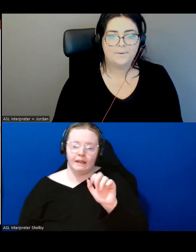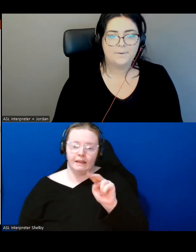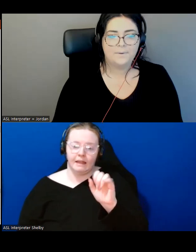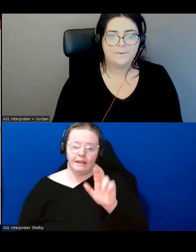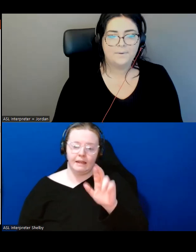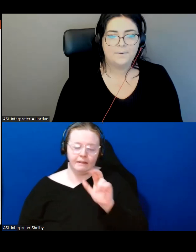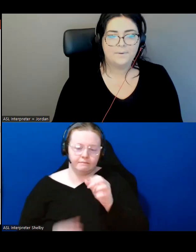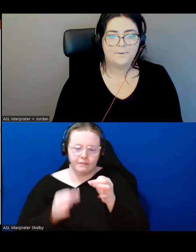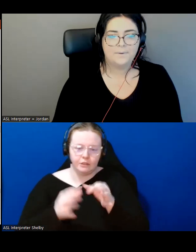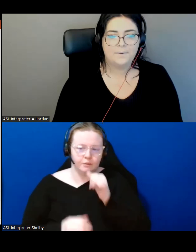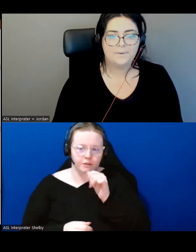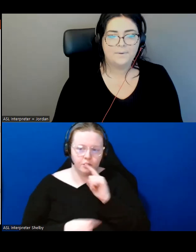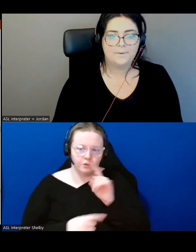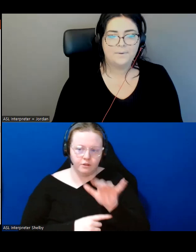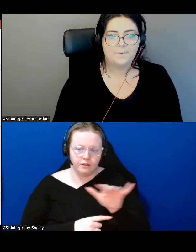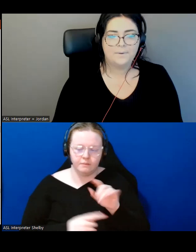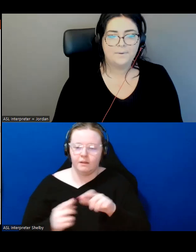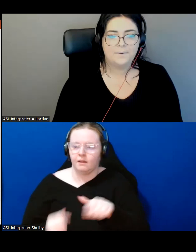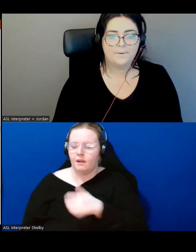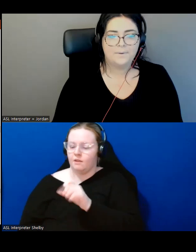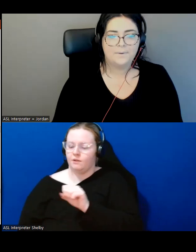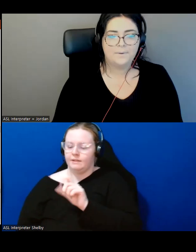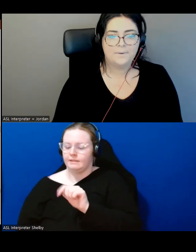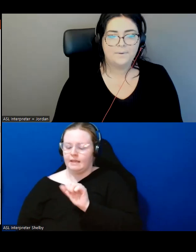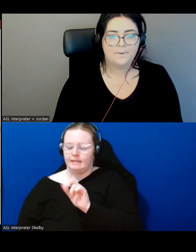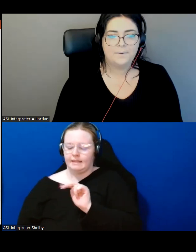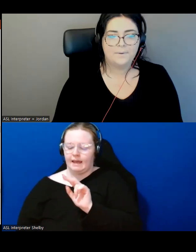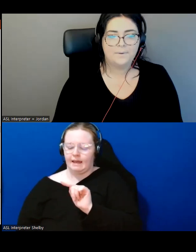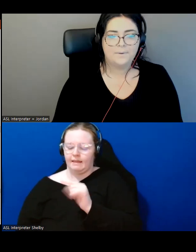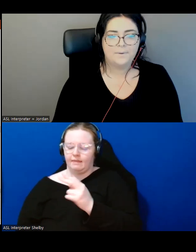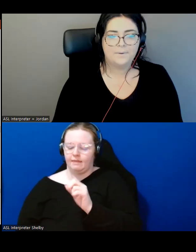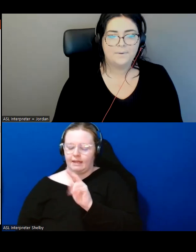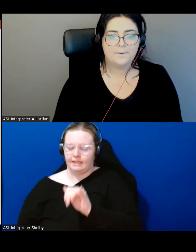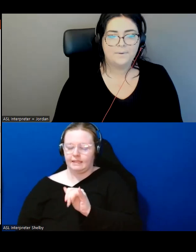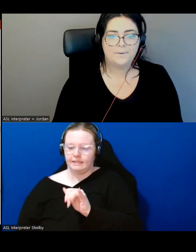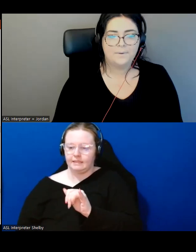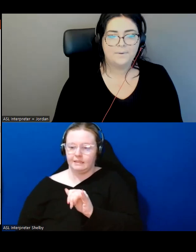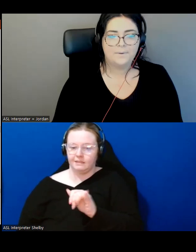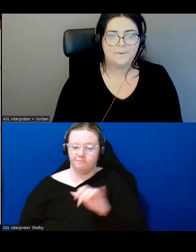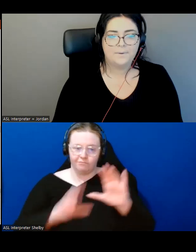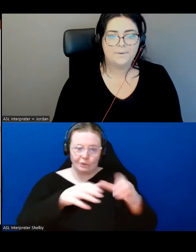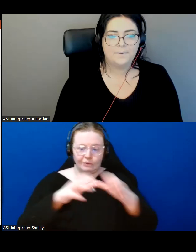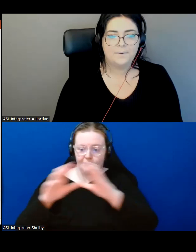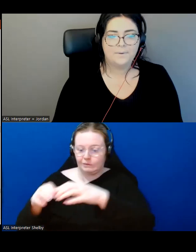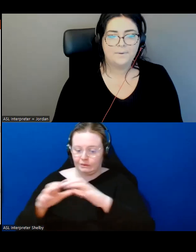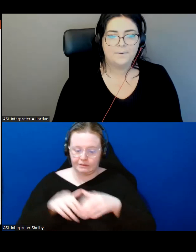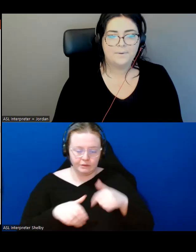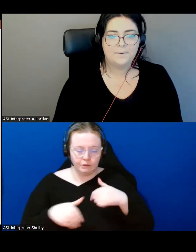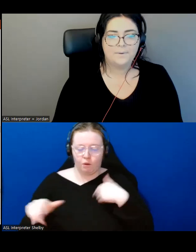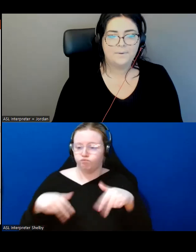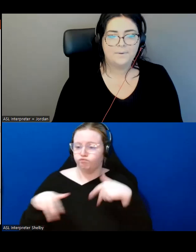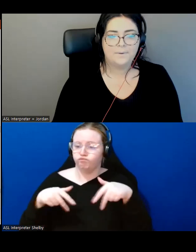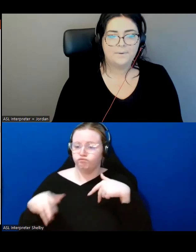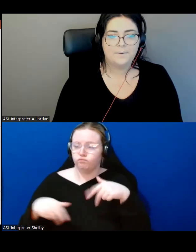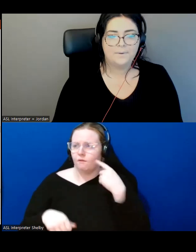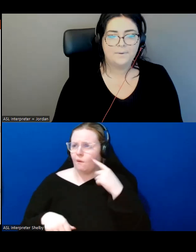and another one in St. Anthony. So they've been walking, I believe, for,